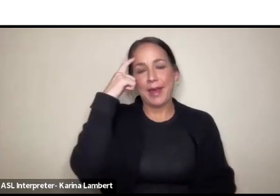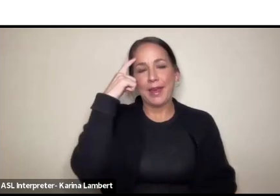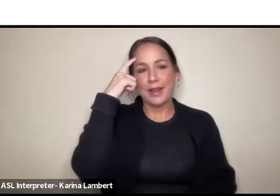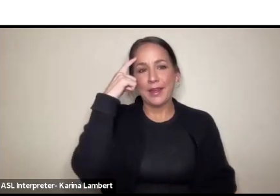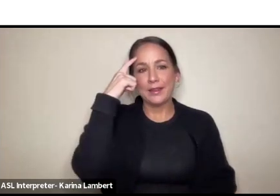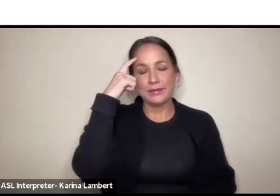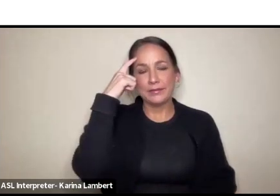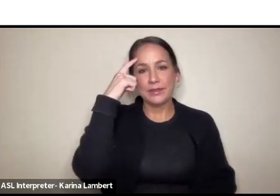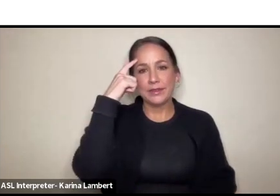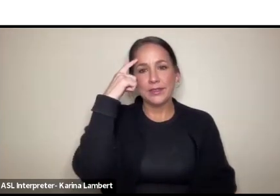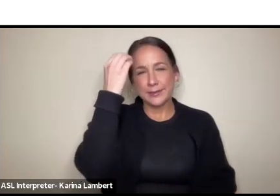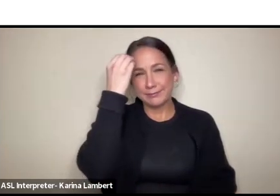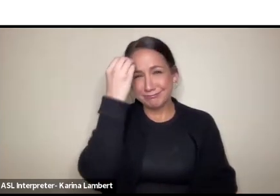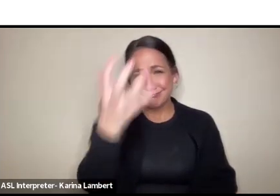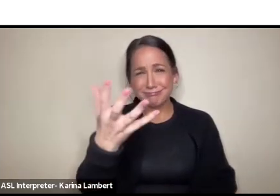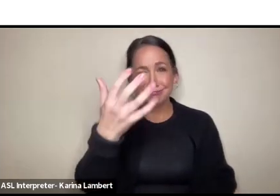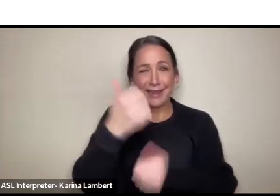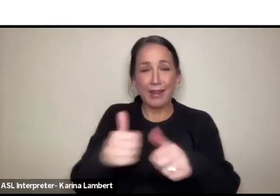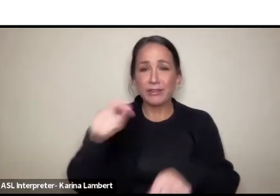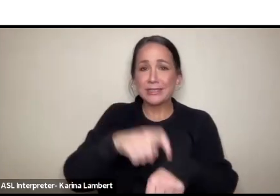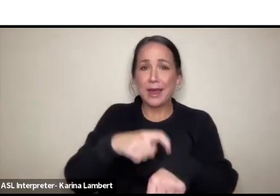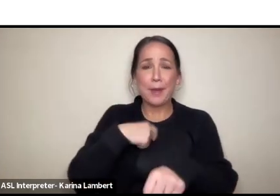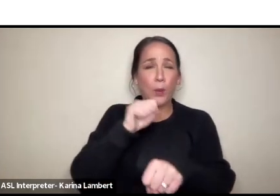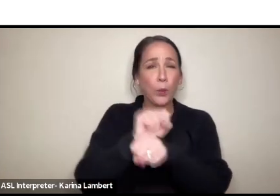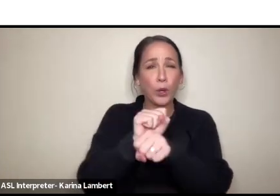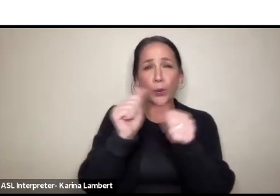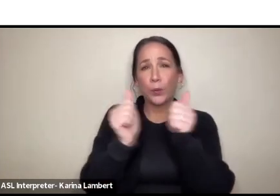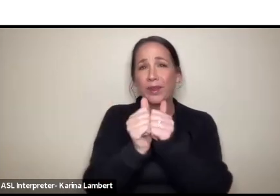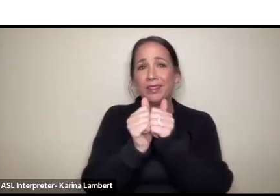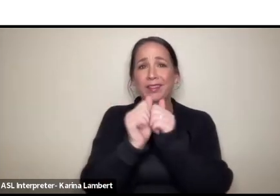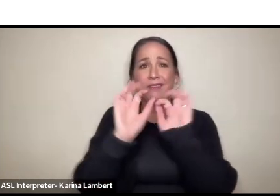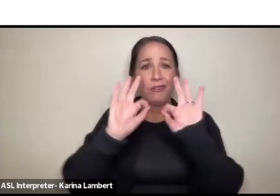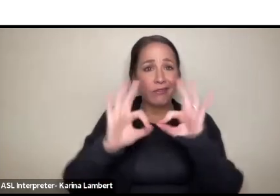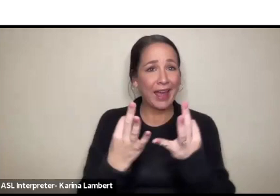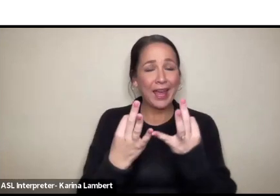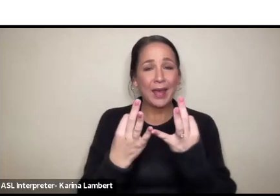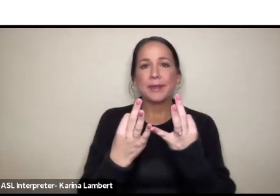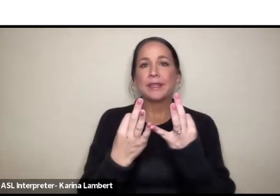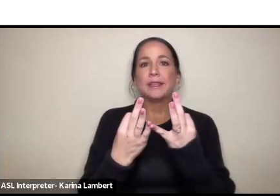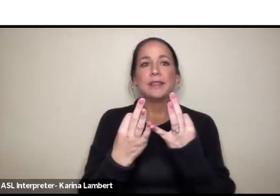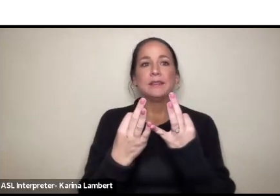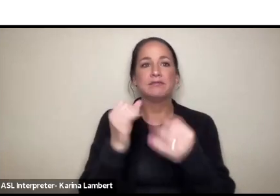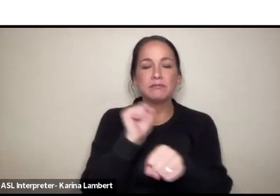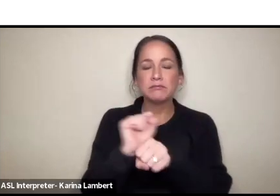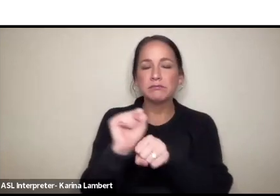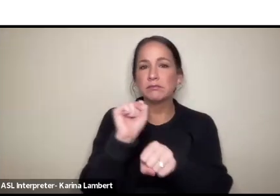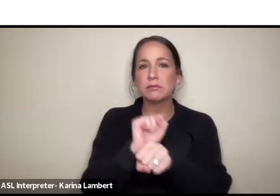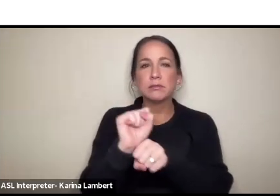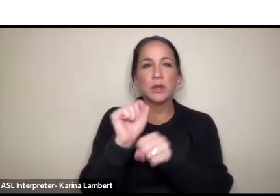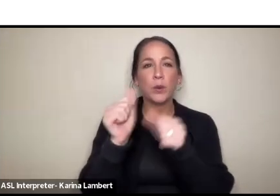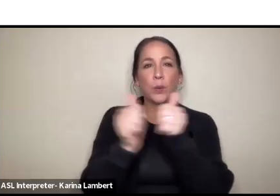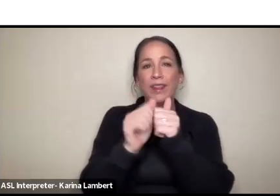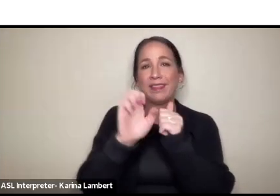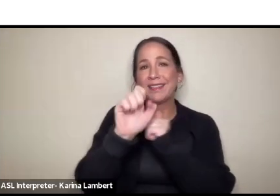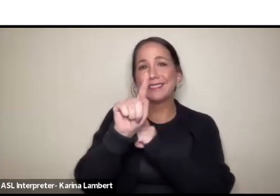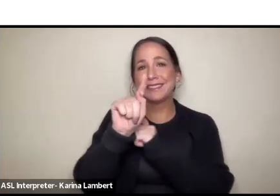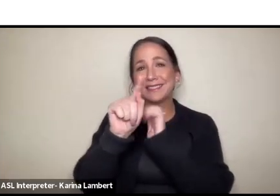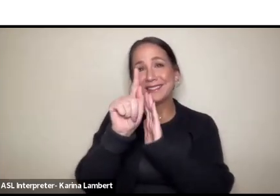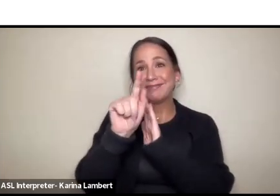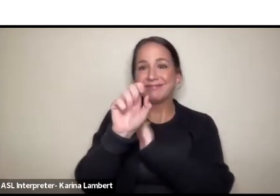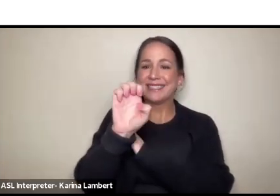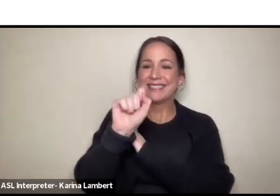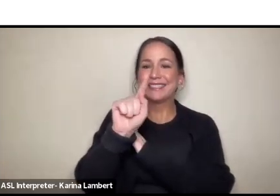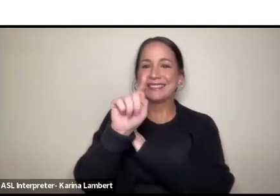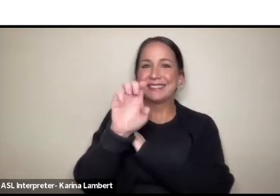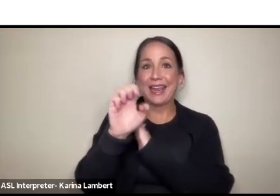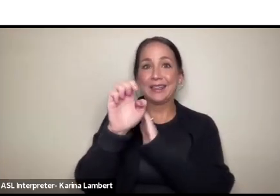you, every time I work with a family and they are working with an estate planning attorney, and then they come